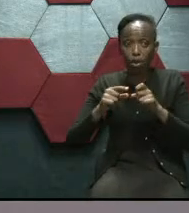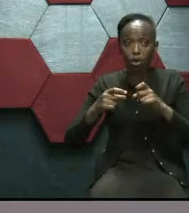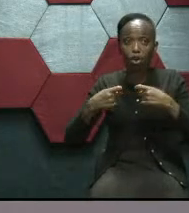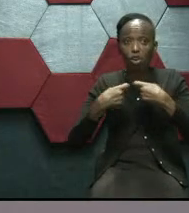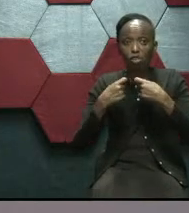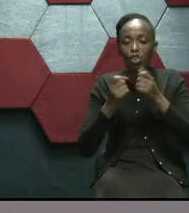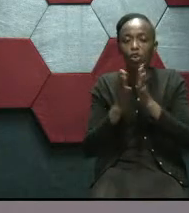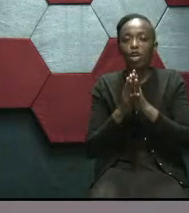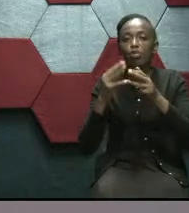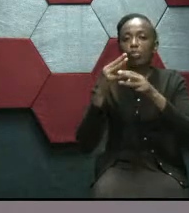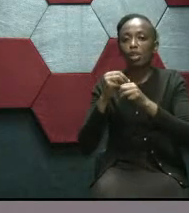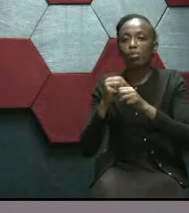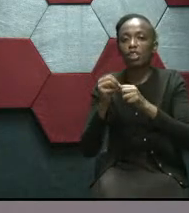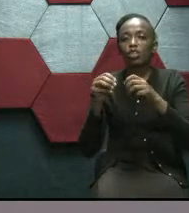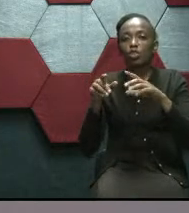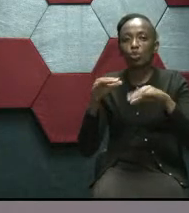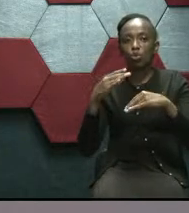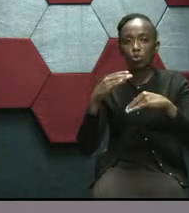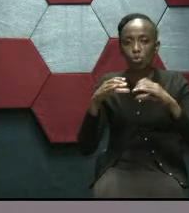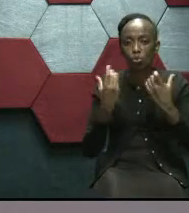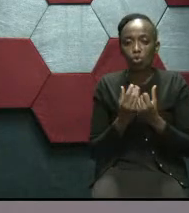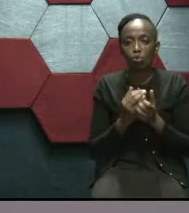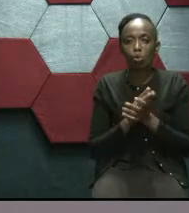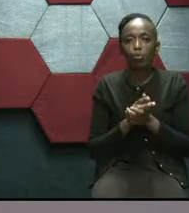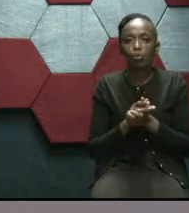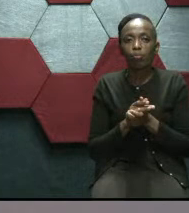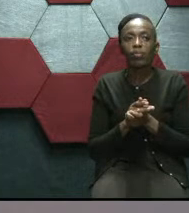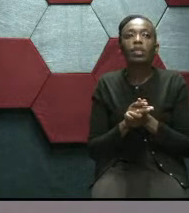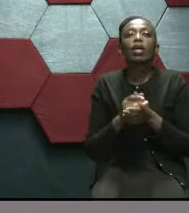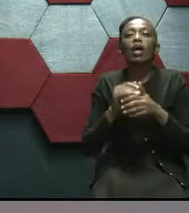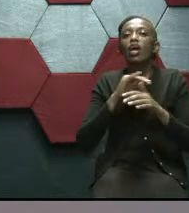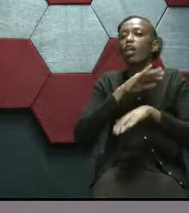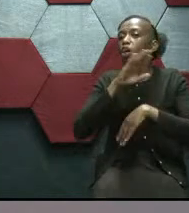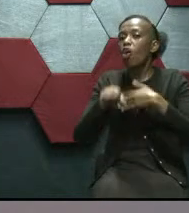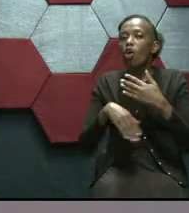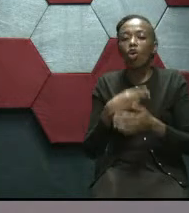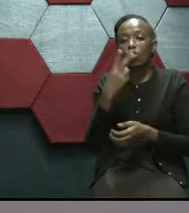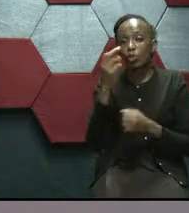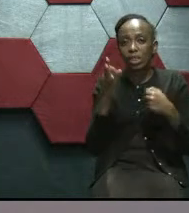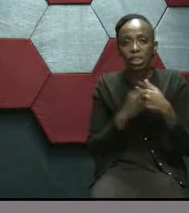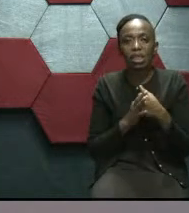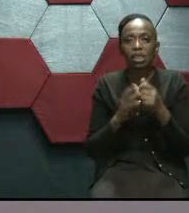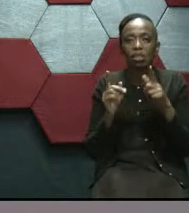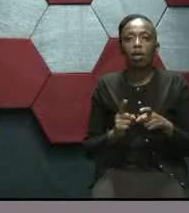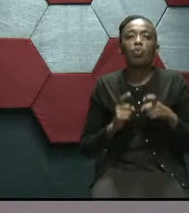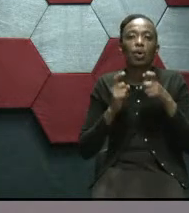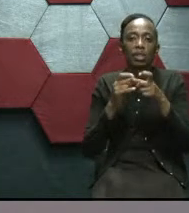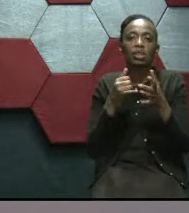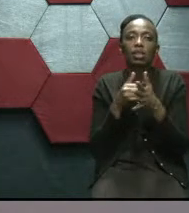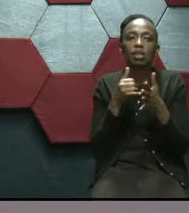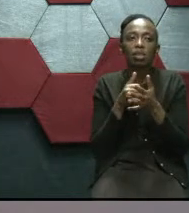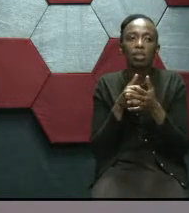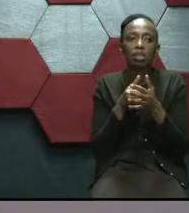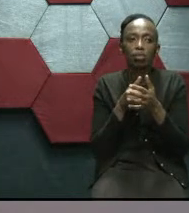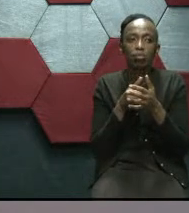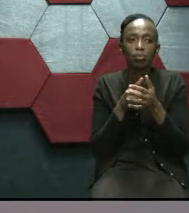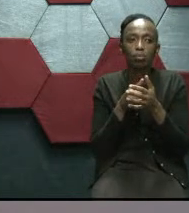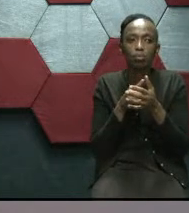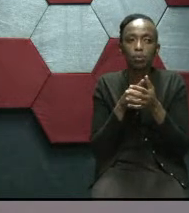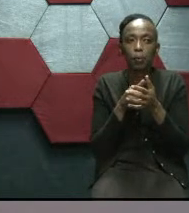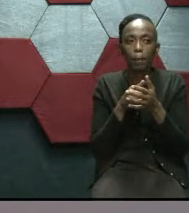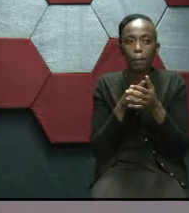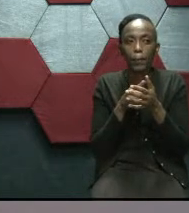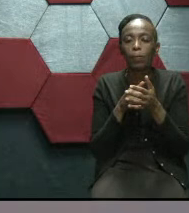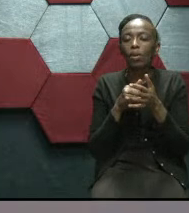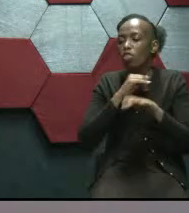Mathematical category, Social and Behavioral category #1, and all 28 awards, including